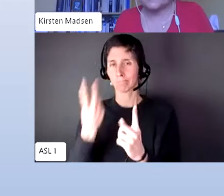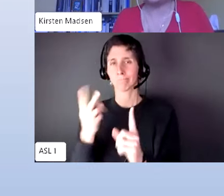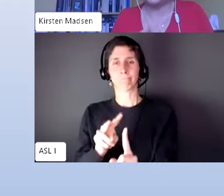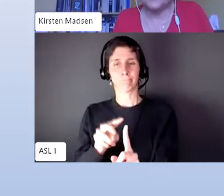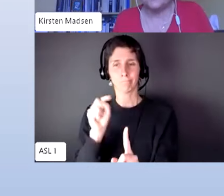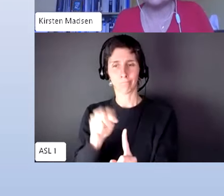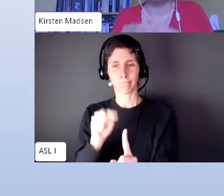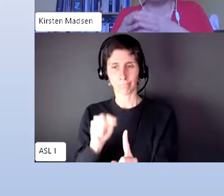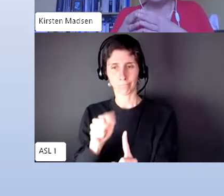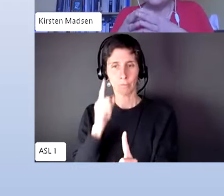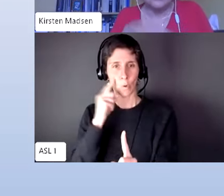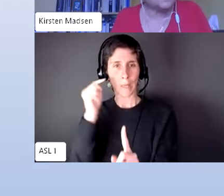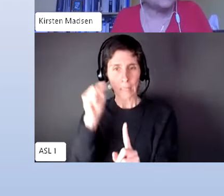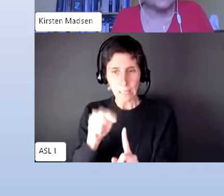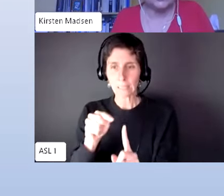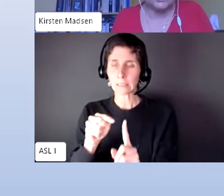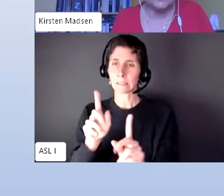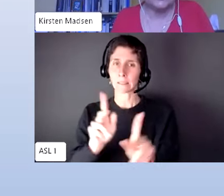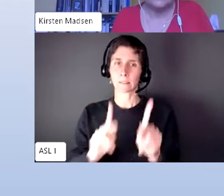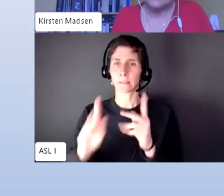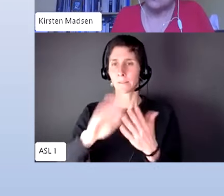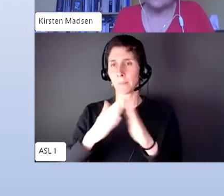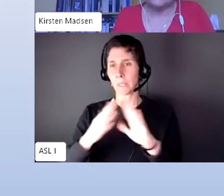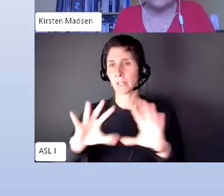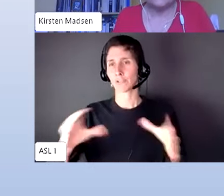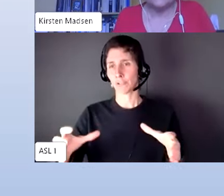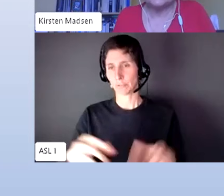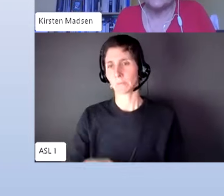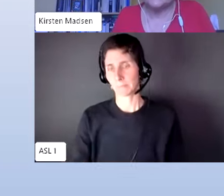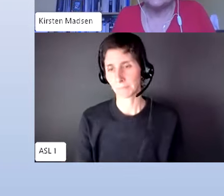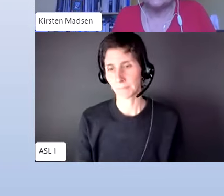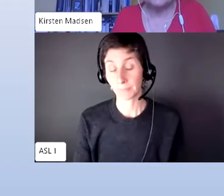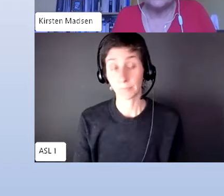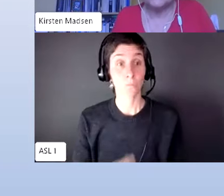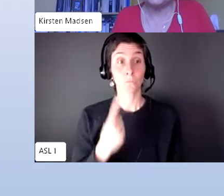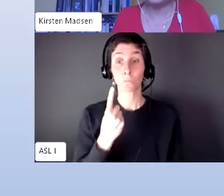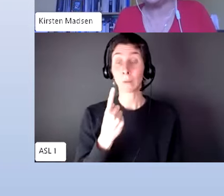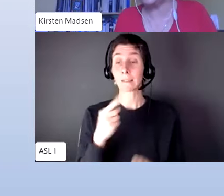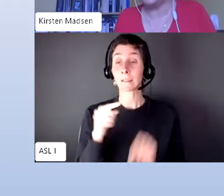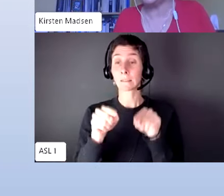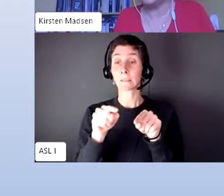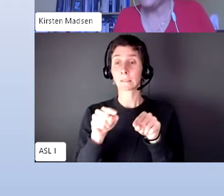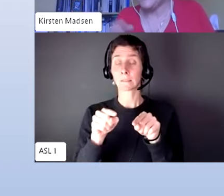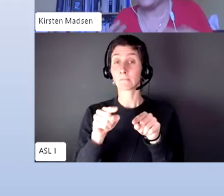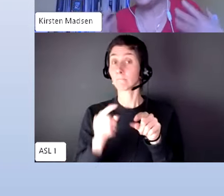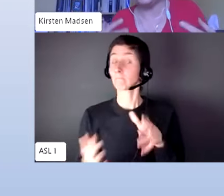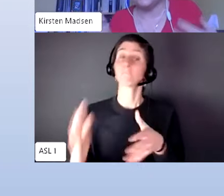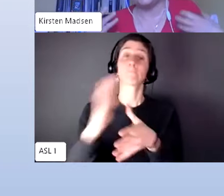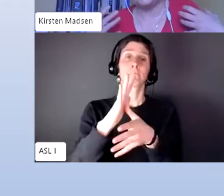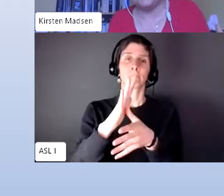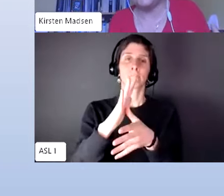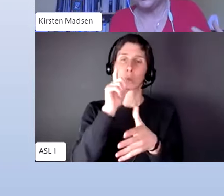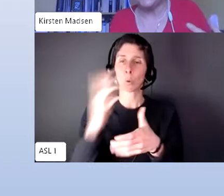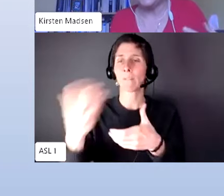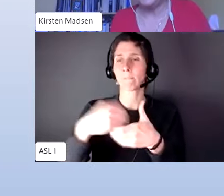this particular population. One thing is that it's participant centered, and that's just not